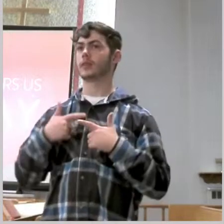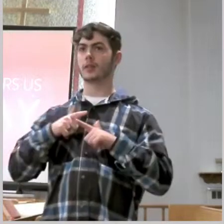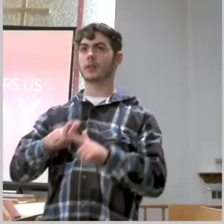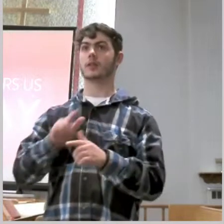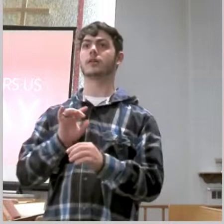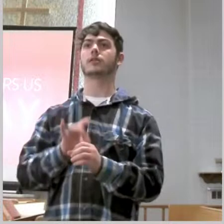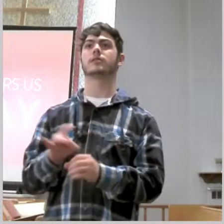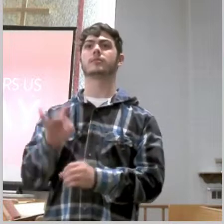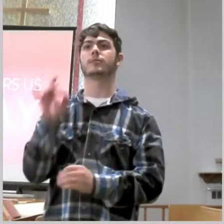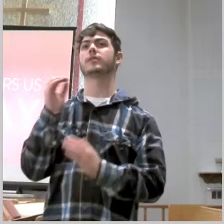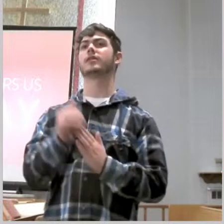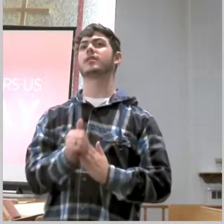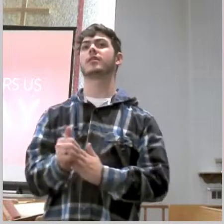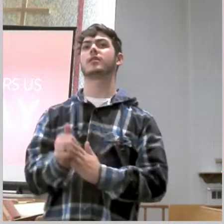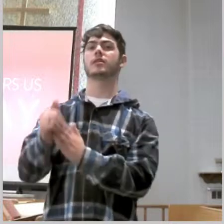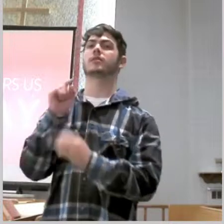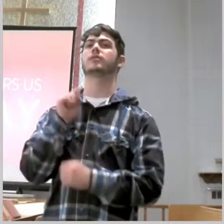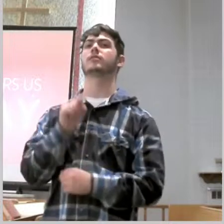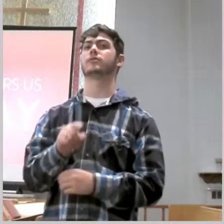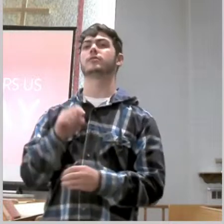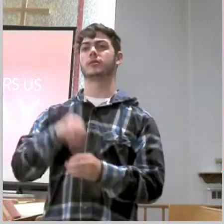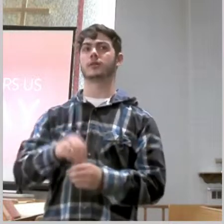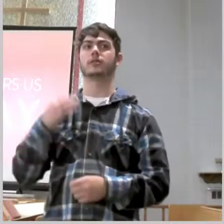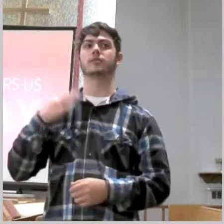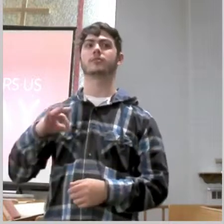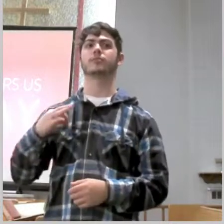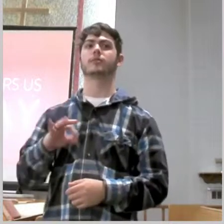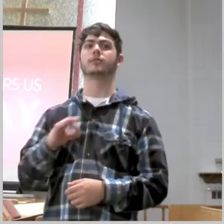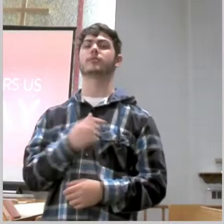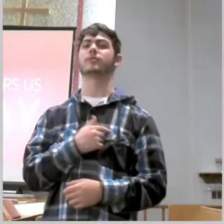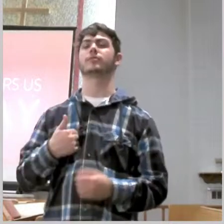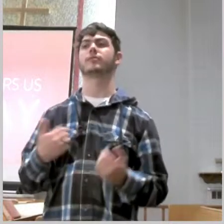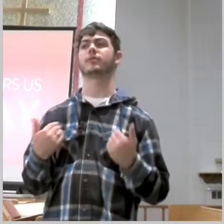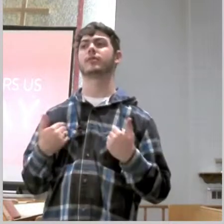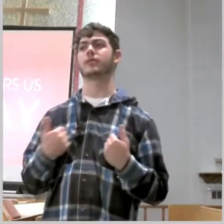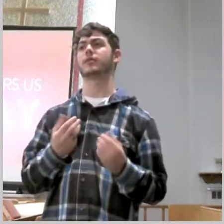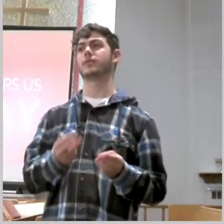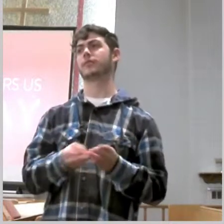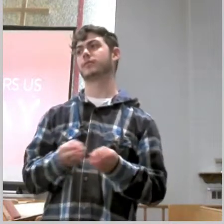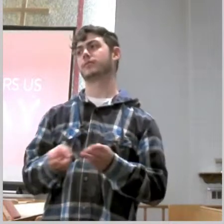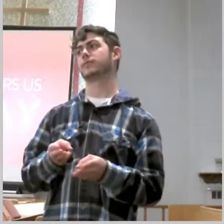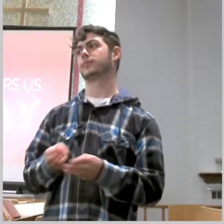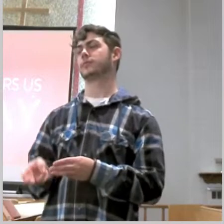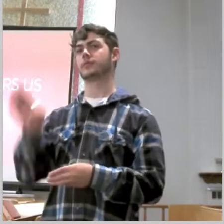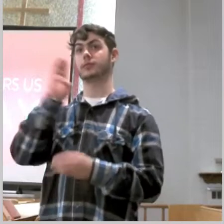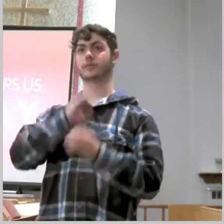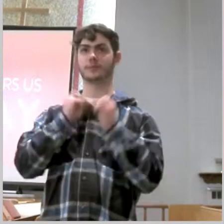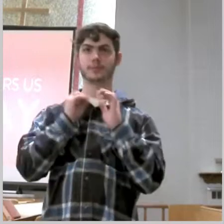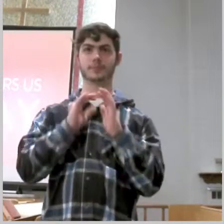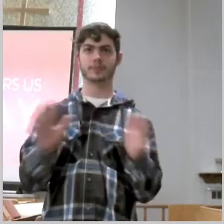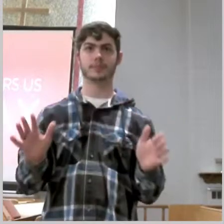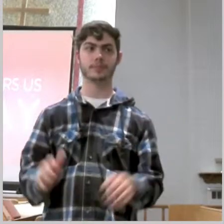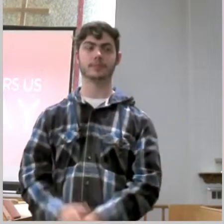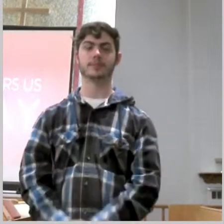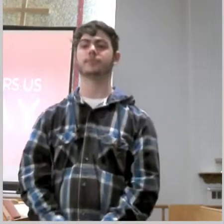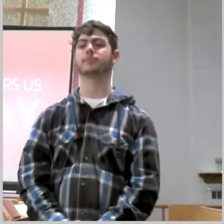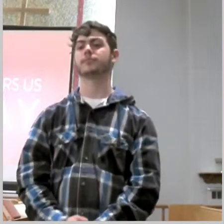lead you in this privilege that we have of ministry to the saints. God bless you. Have a good